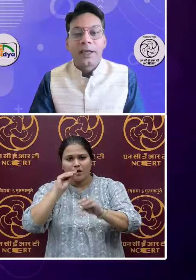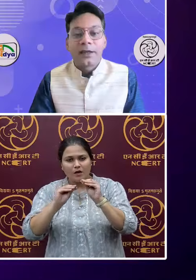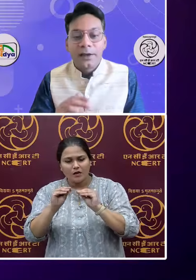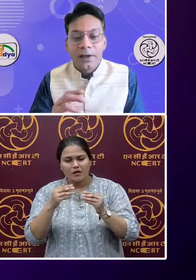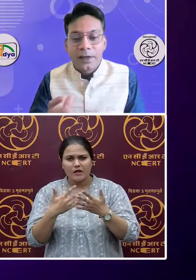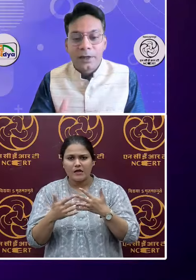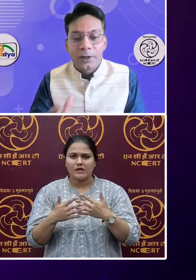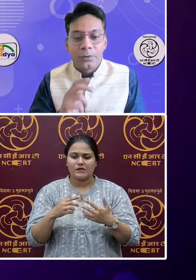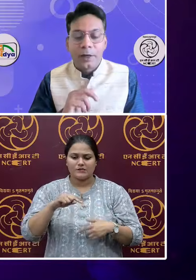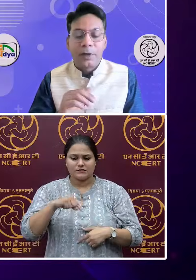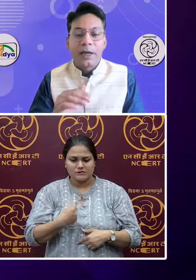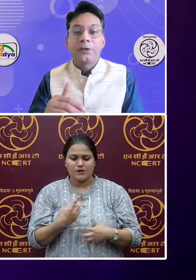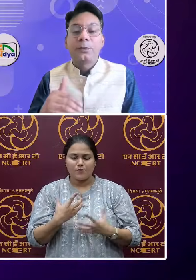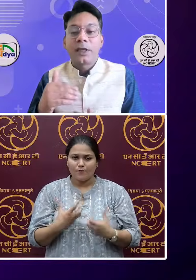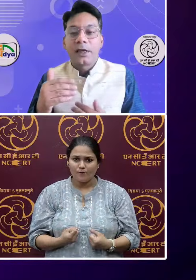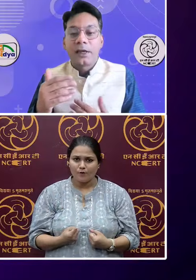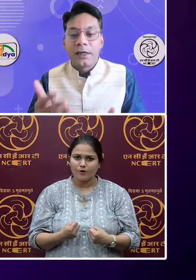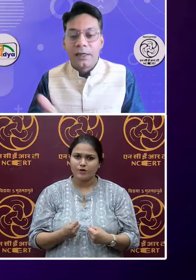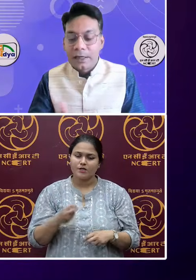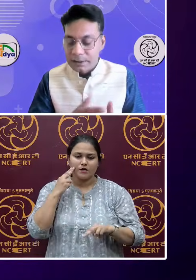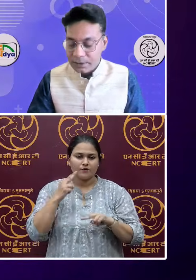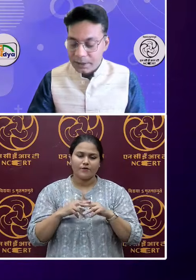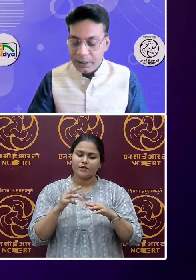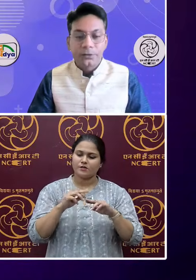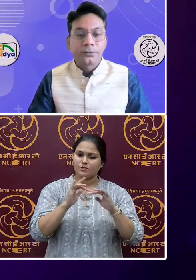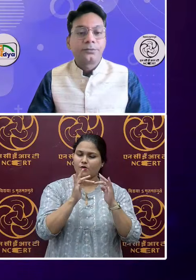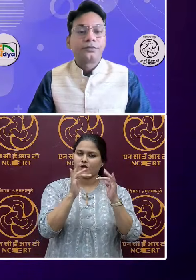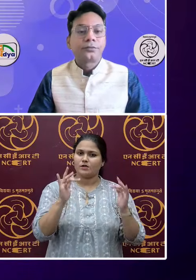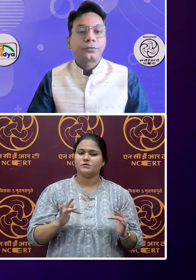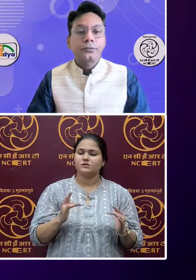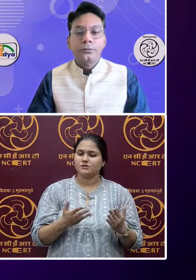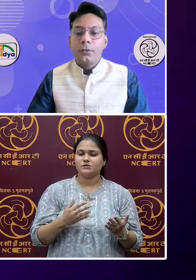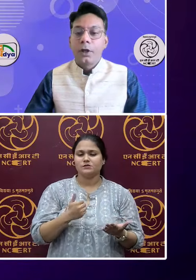per their learning requirement, as per their learning needs. Correct?